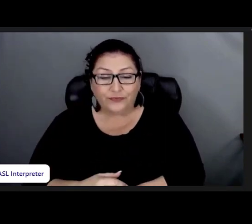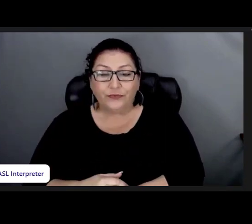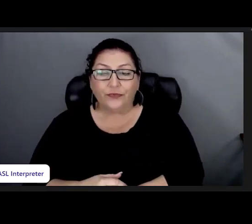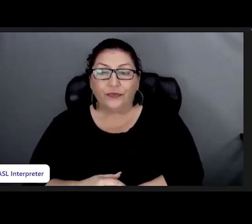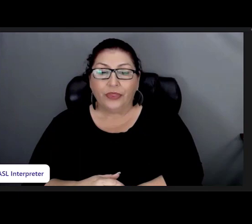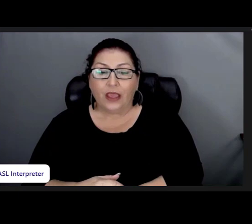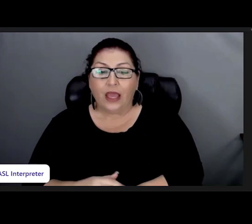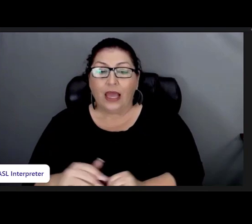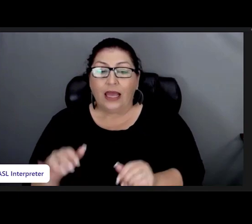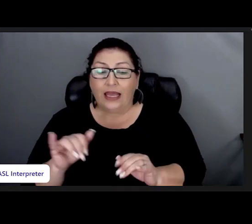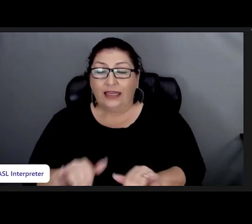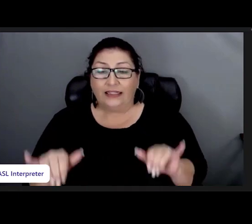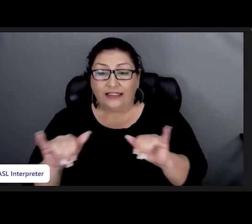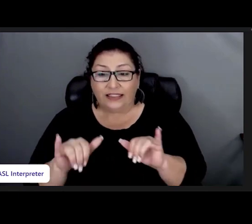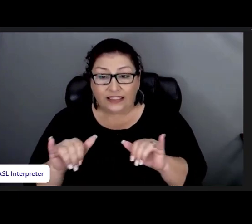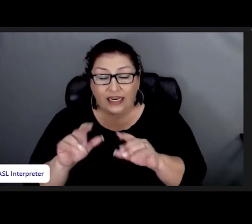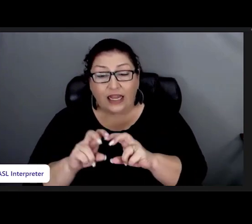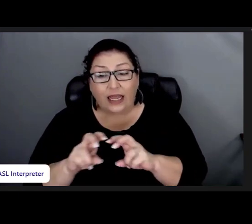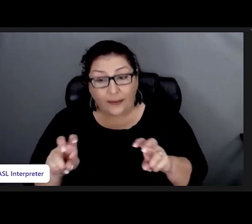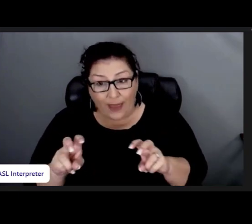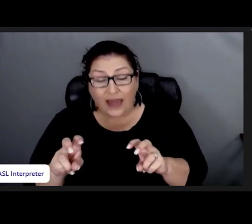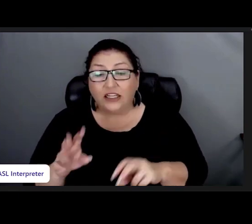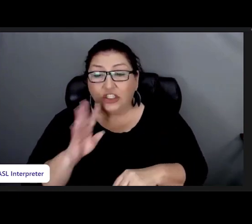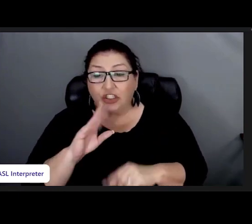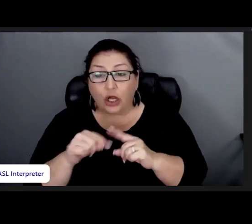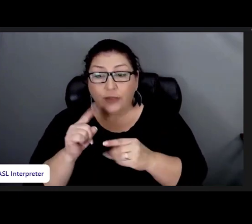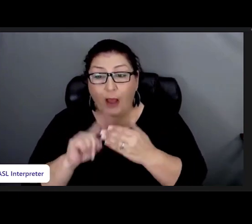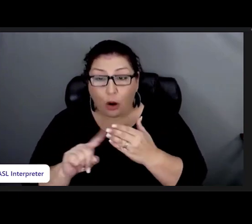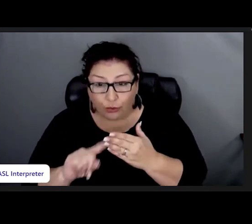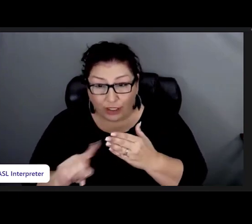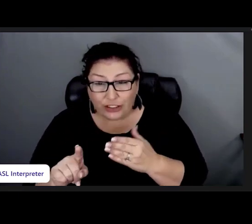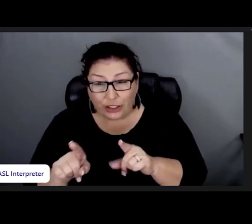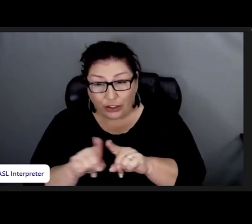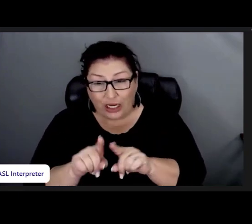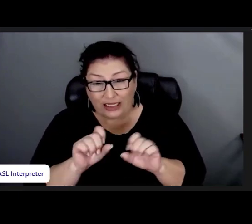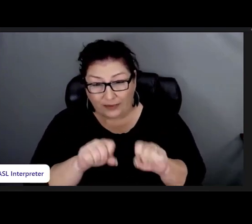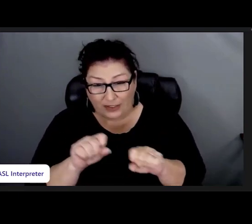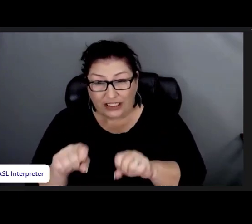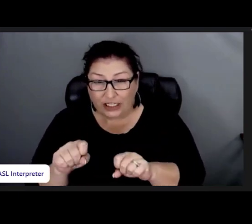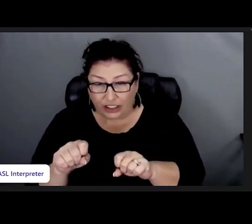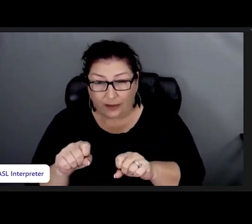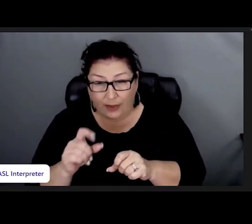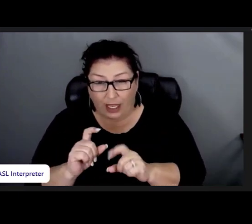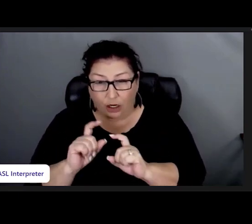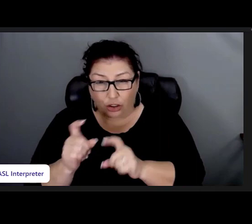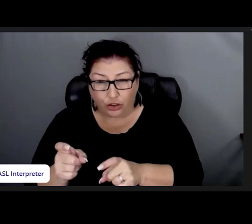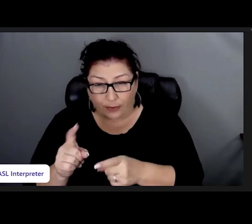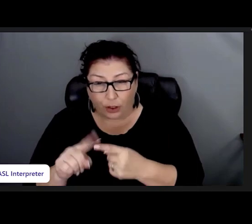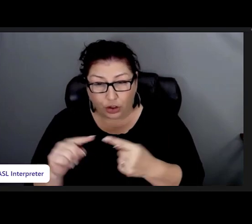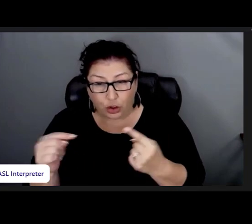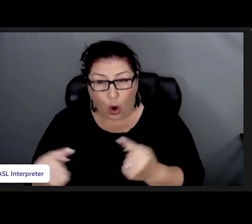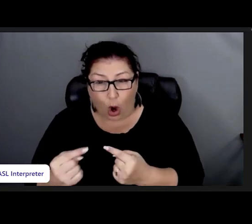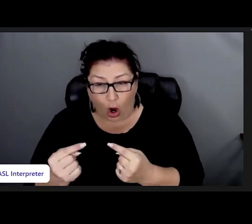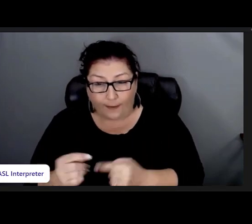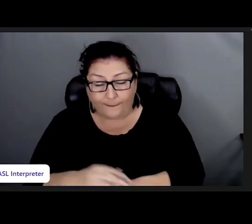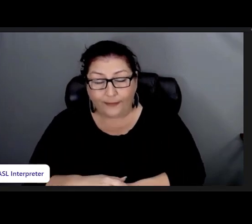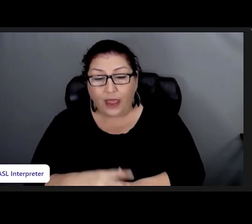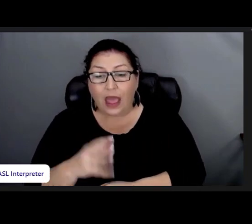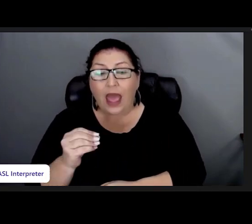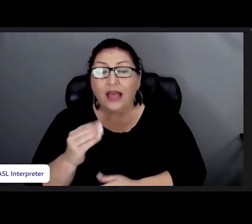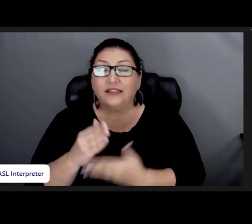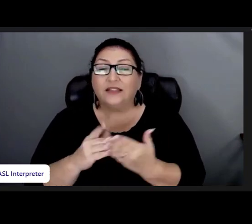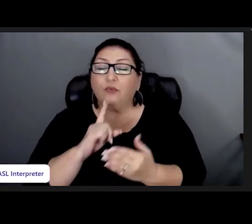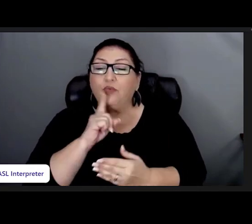Consistently, the panelists talked about research as potentially being a contributor to harm, and some